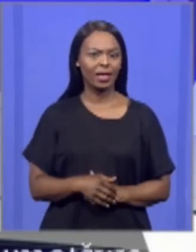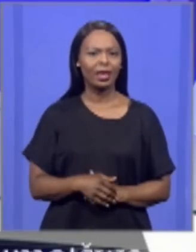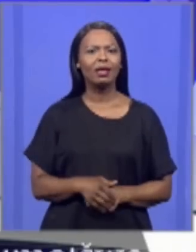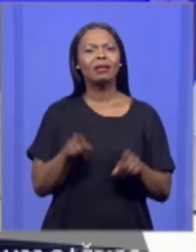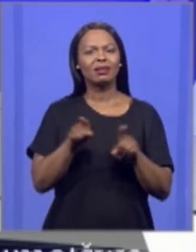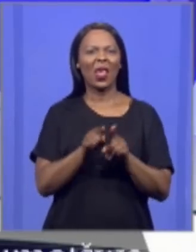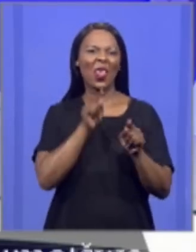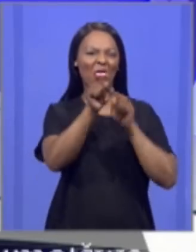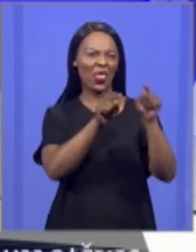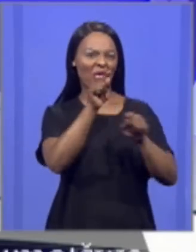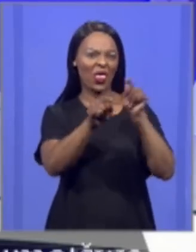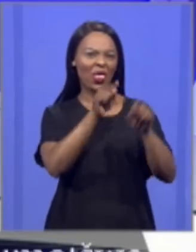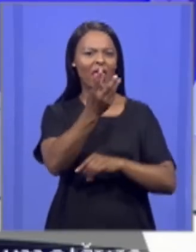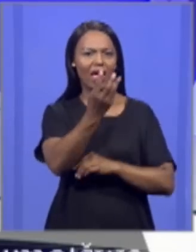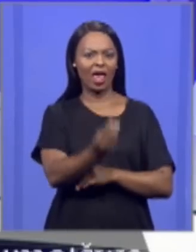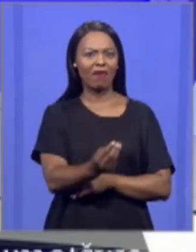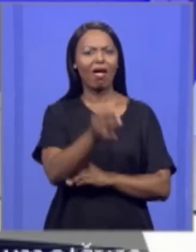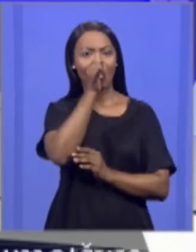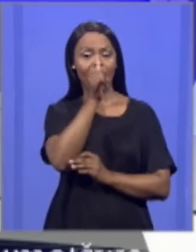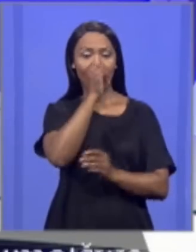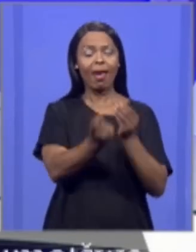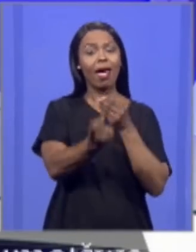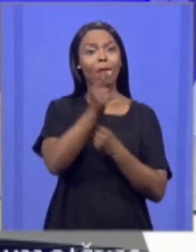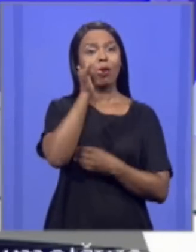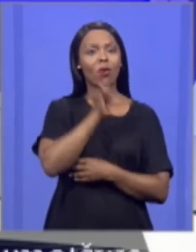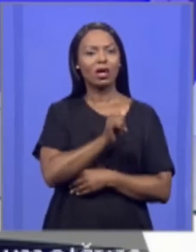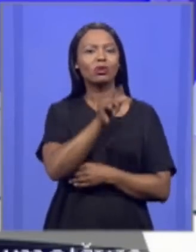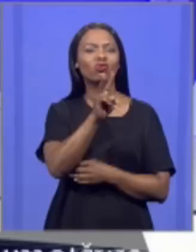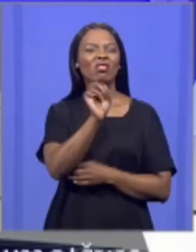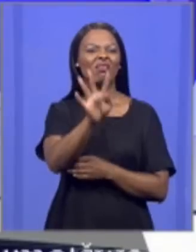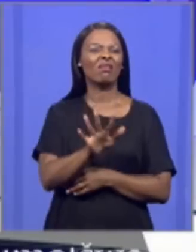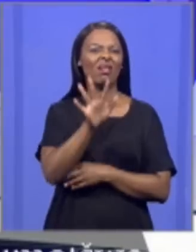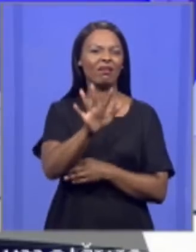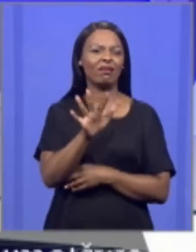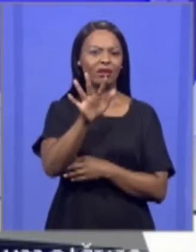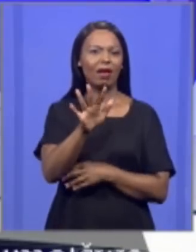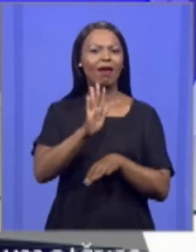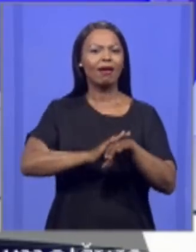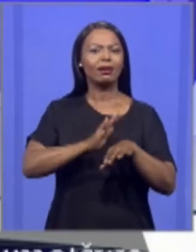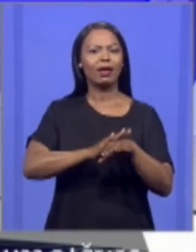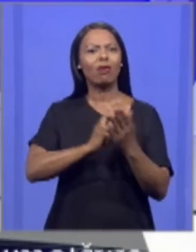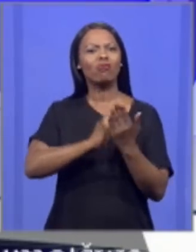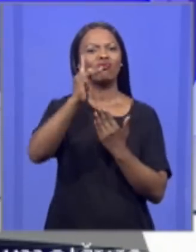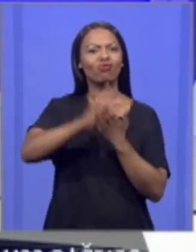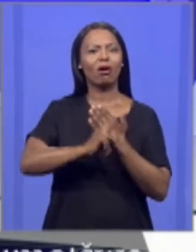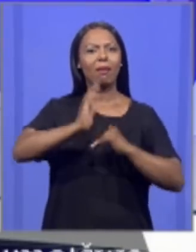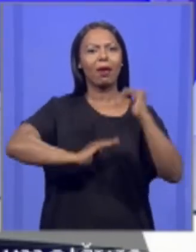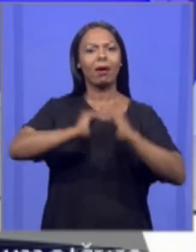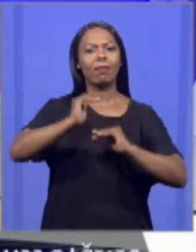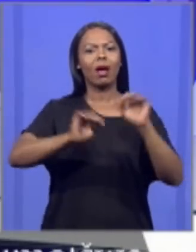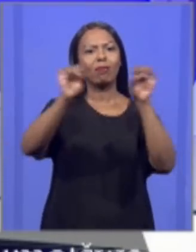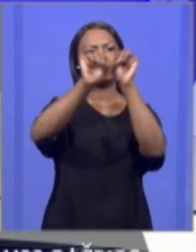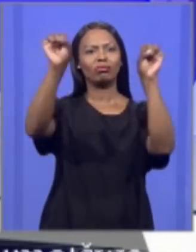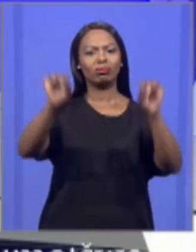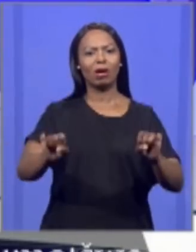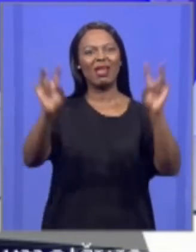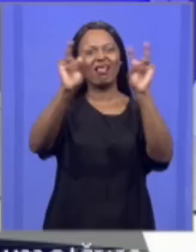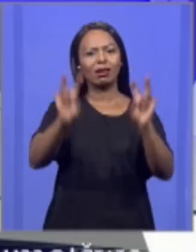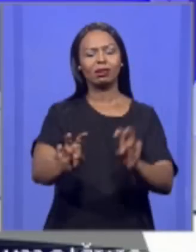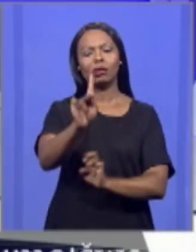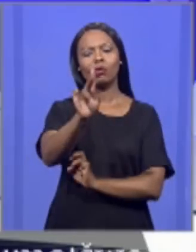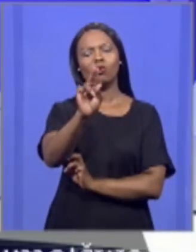le ditatofatšo tša gore bosenyi bo diregile ka 2015 nakong ya go aga seteišene sa go fehla mohlagase